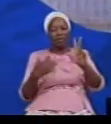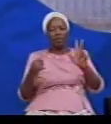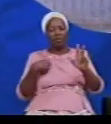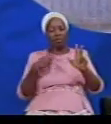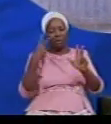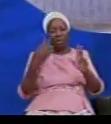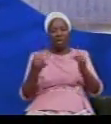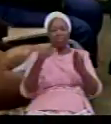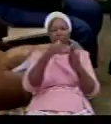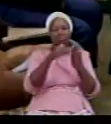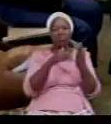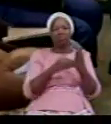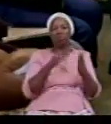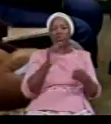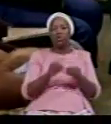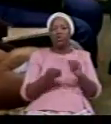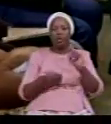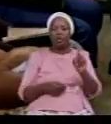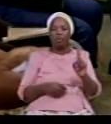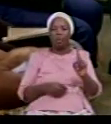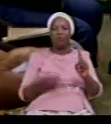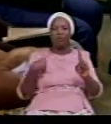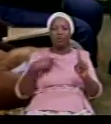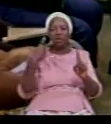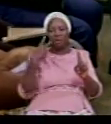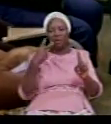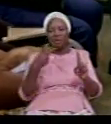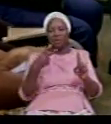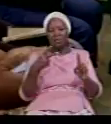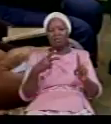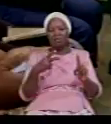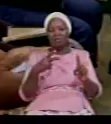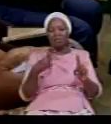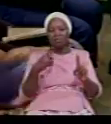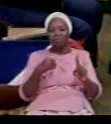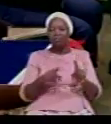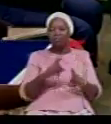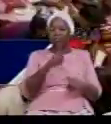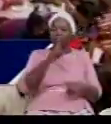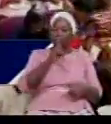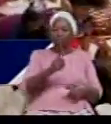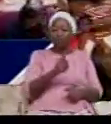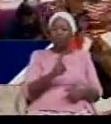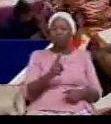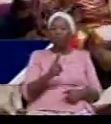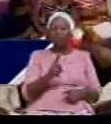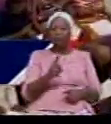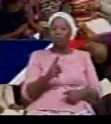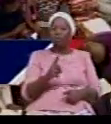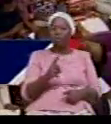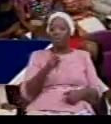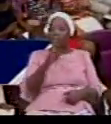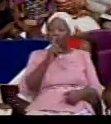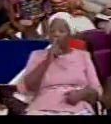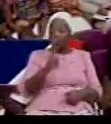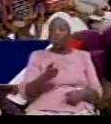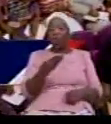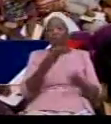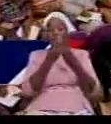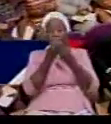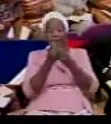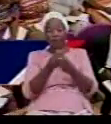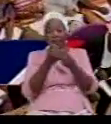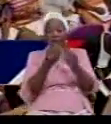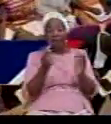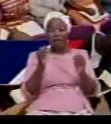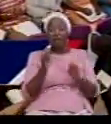looking at. Number one, we're looking at diligently feeding on the word for a humble life.